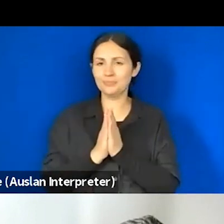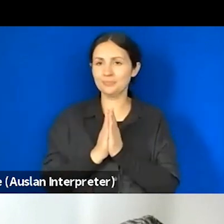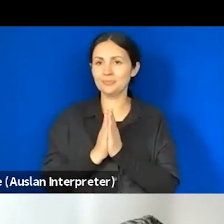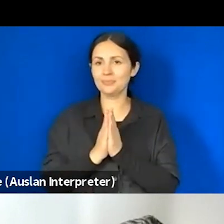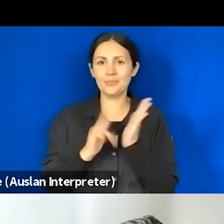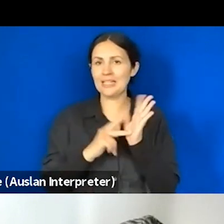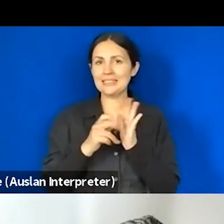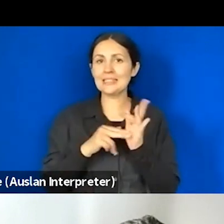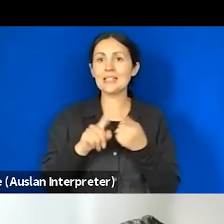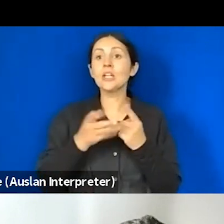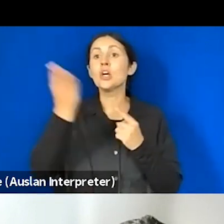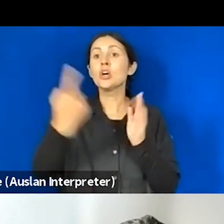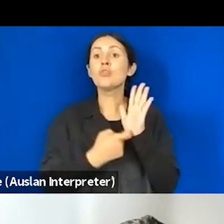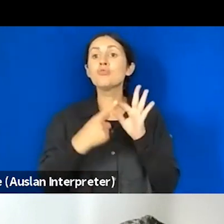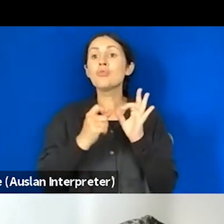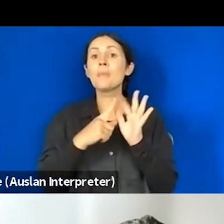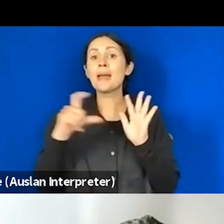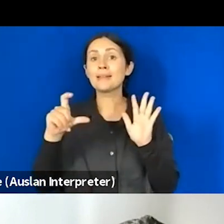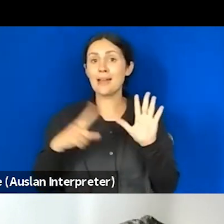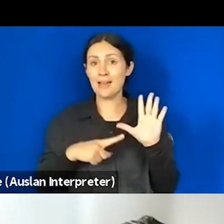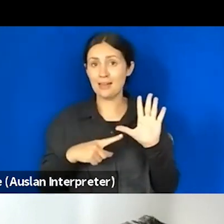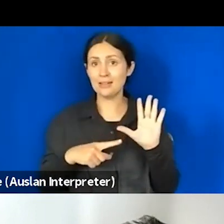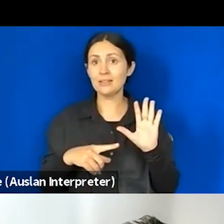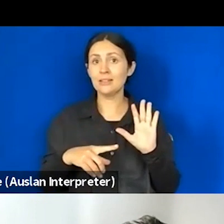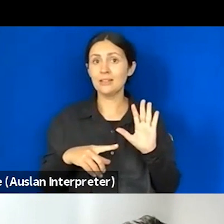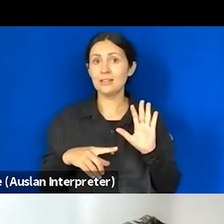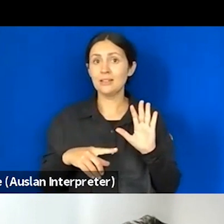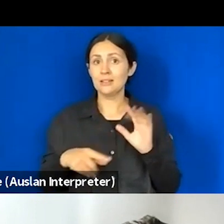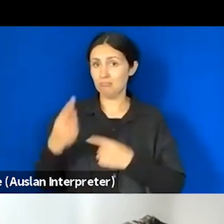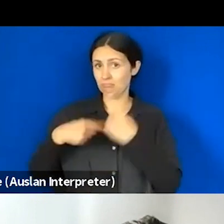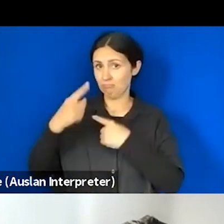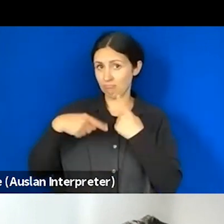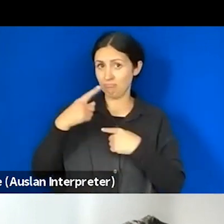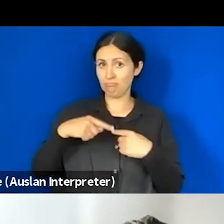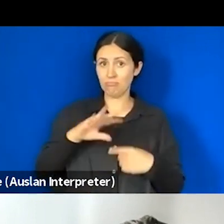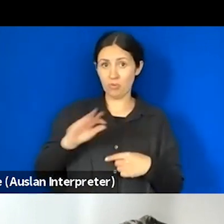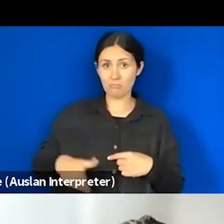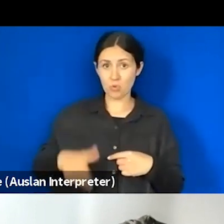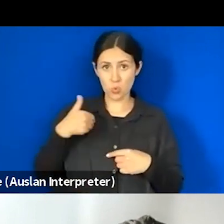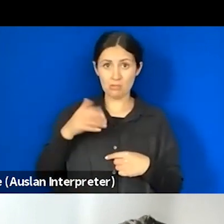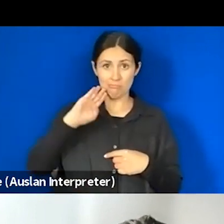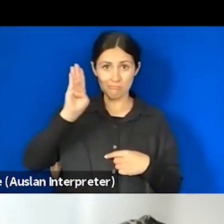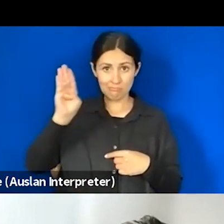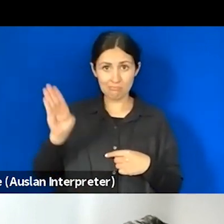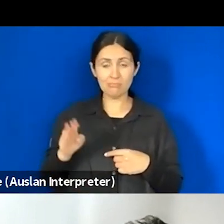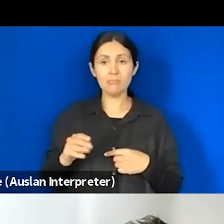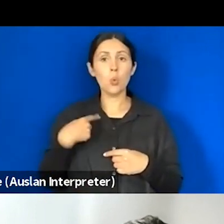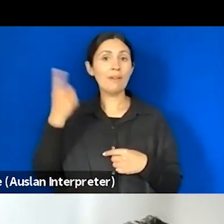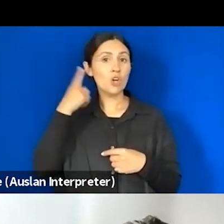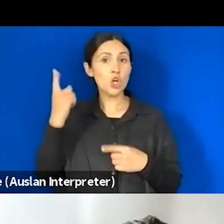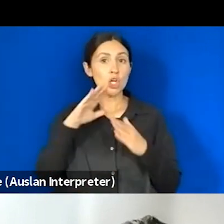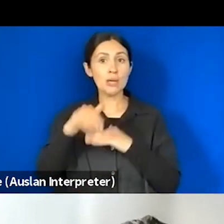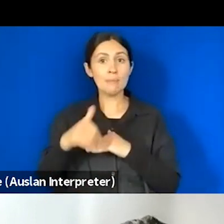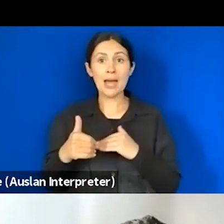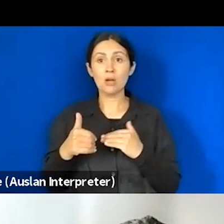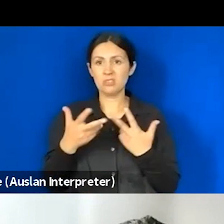to Rebecca there. Look, what I'm hearing across the morning session was, we've heard about psychedelics,